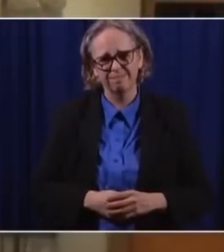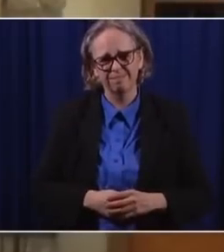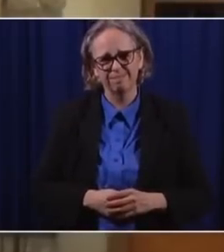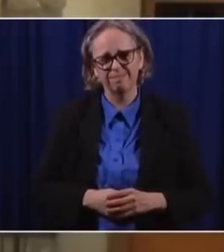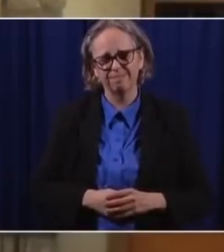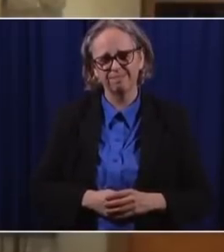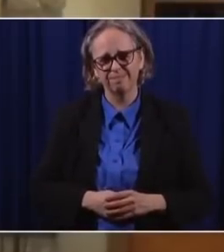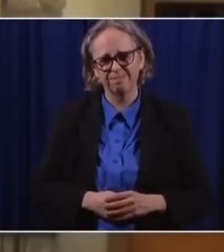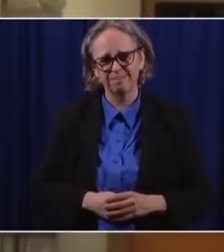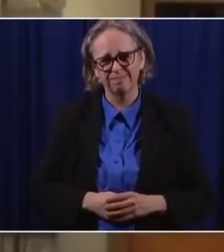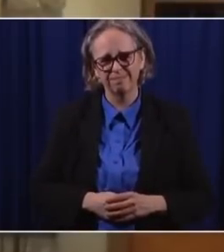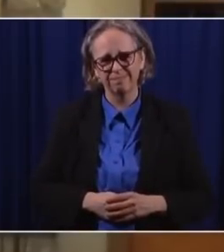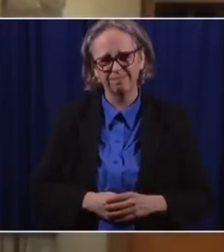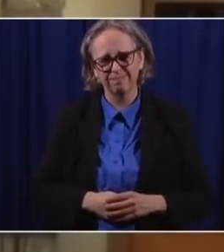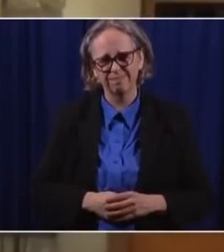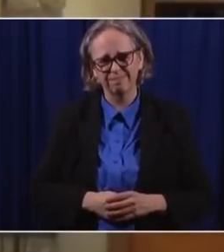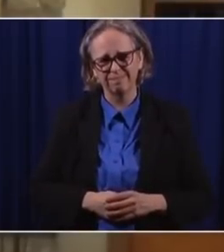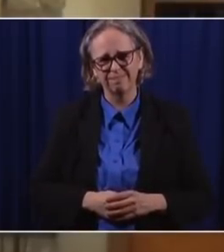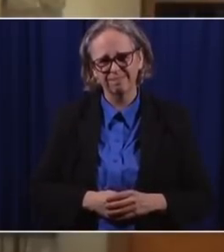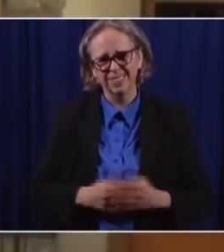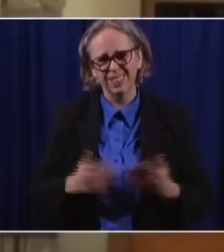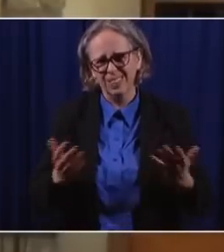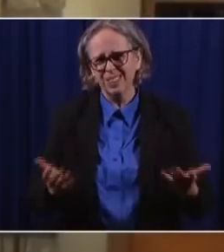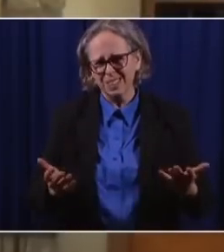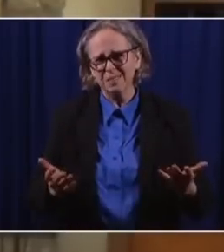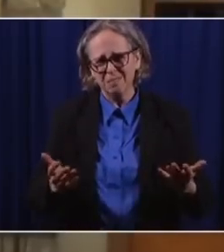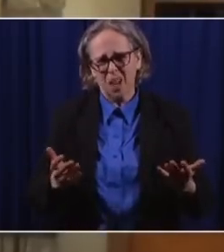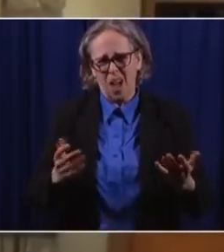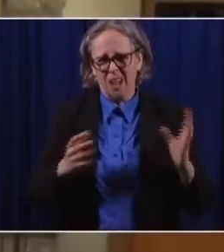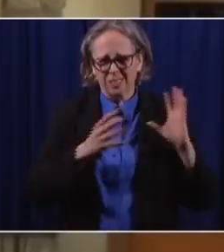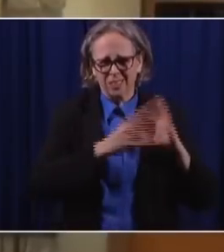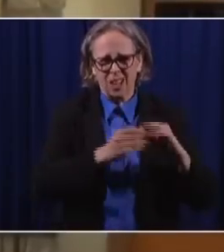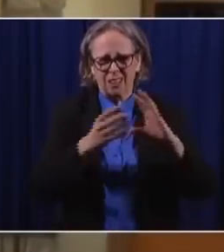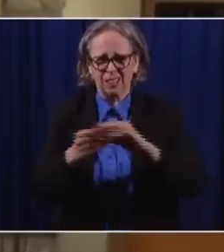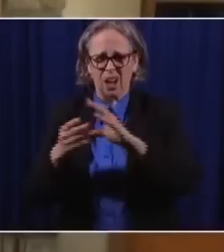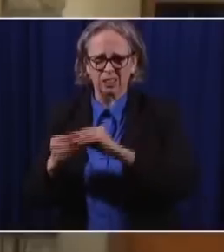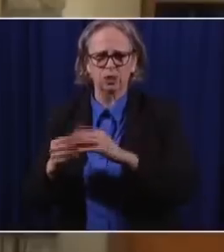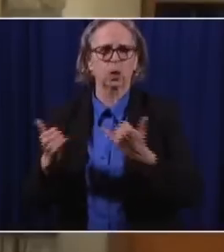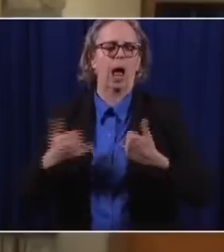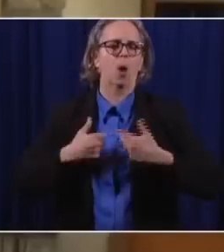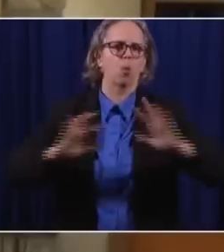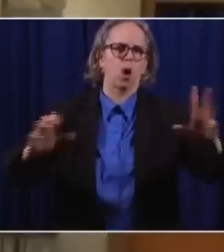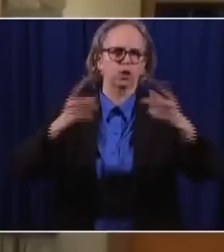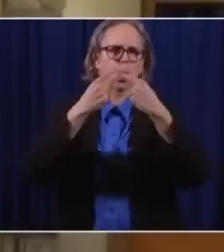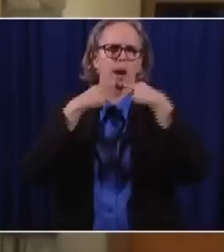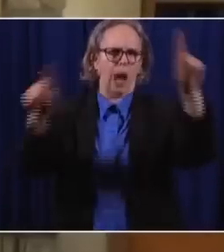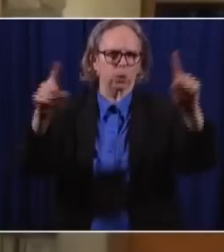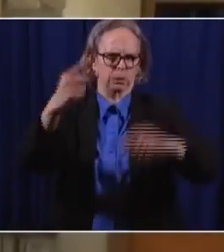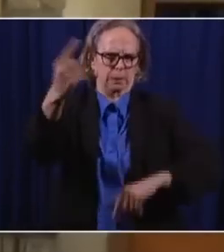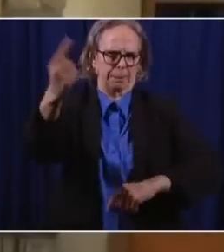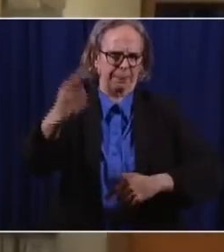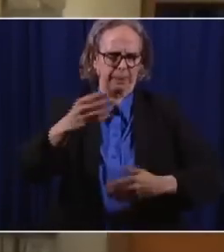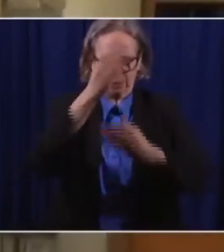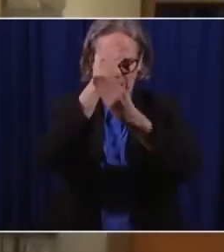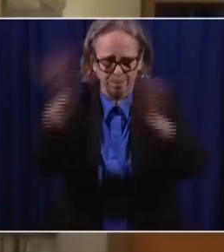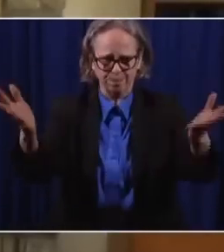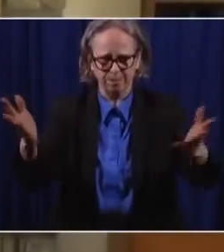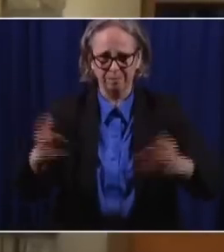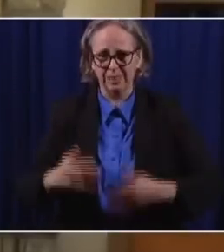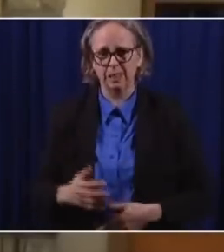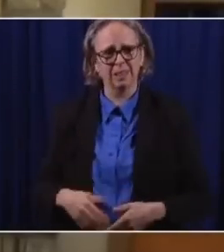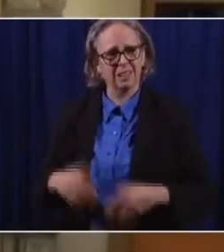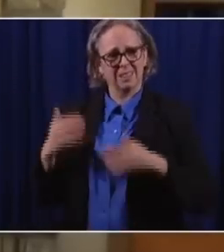Now I want to announce some key additions to our existing team that is fighting